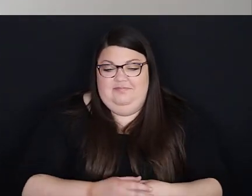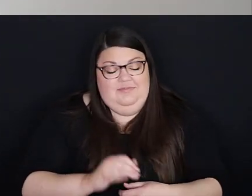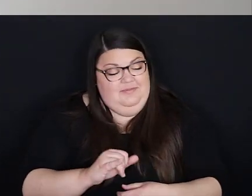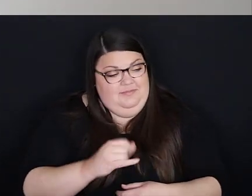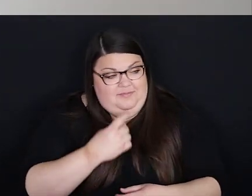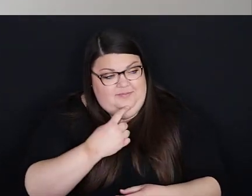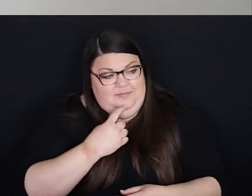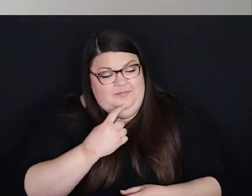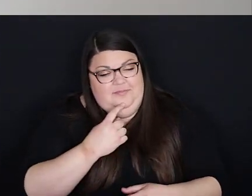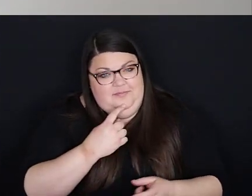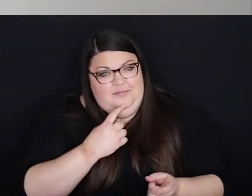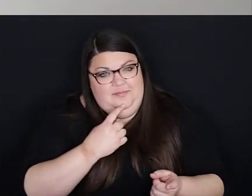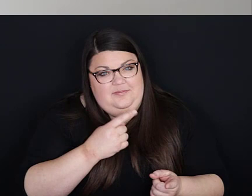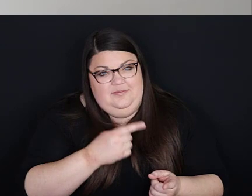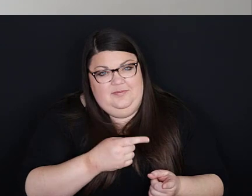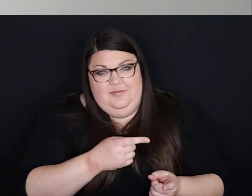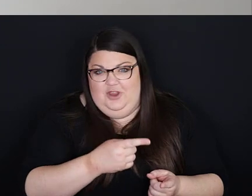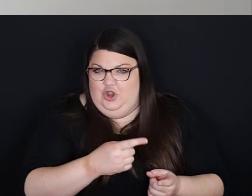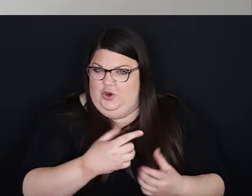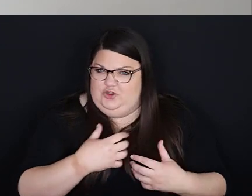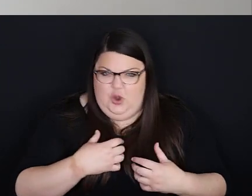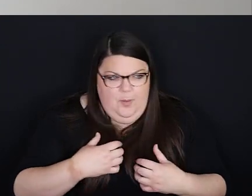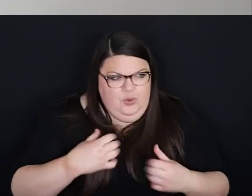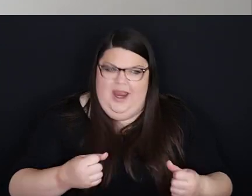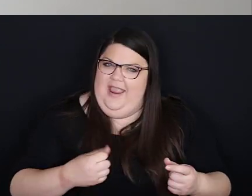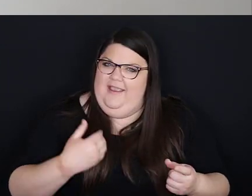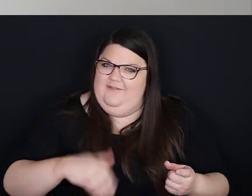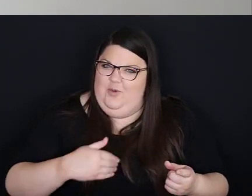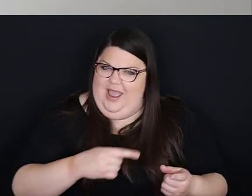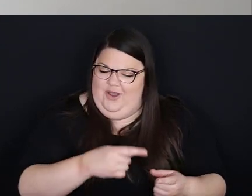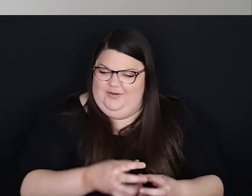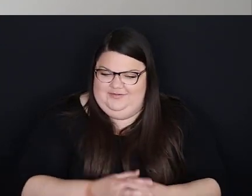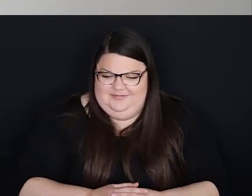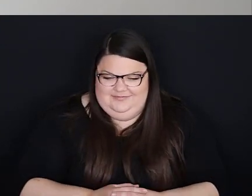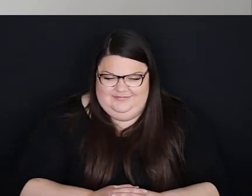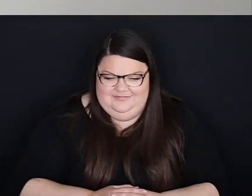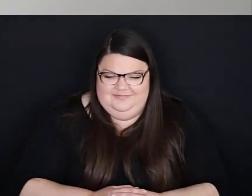pulled, and I said, told him he was so brave.